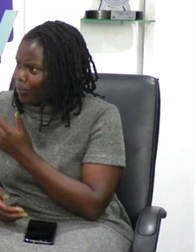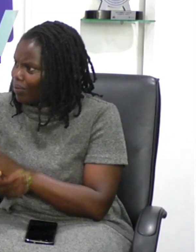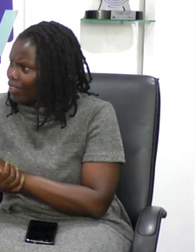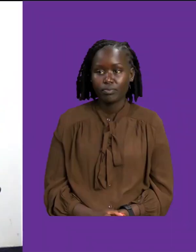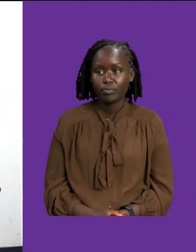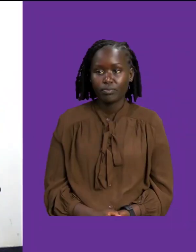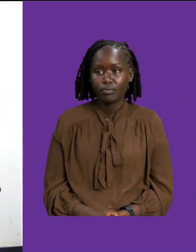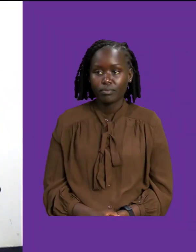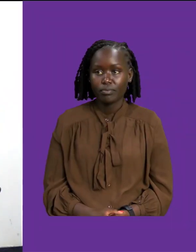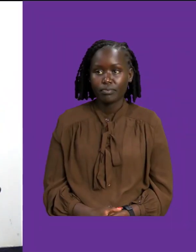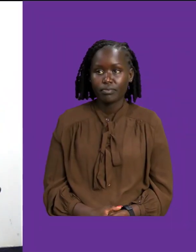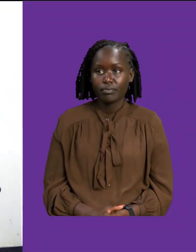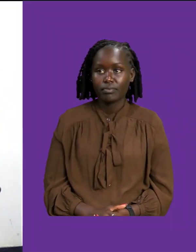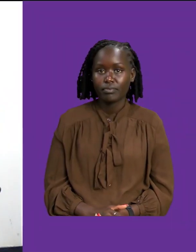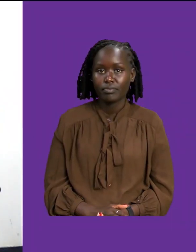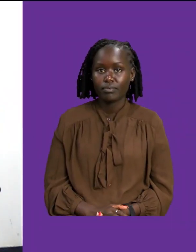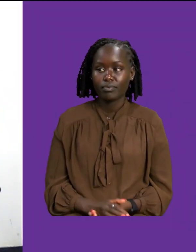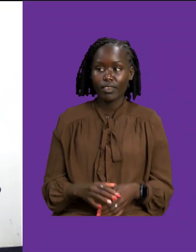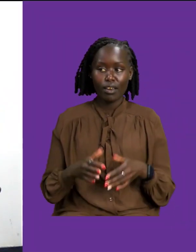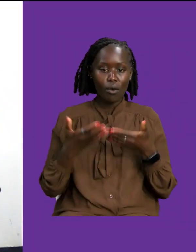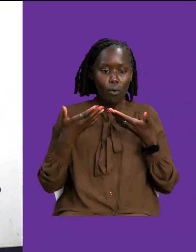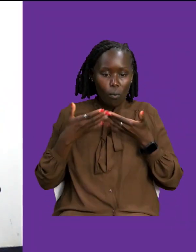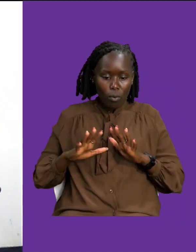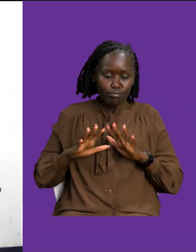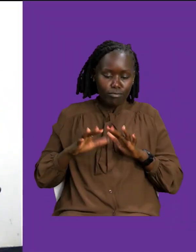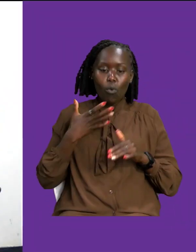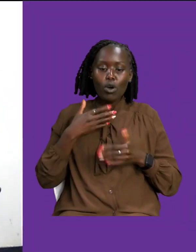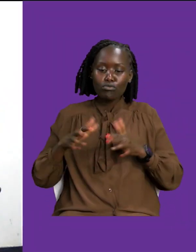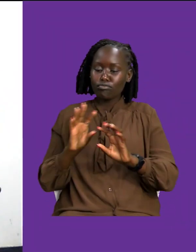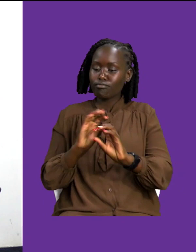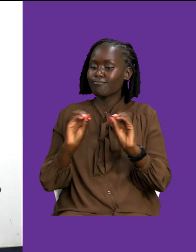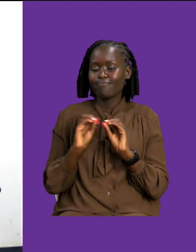point? I didn't want to lose them.